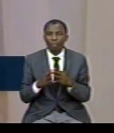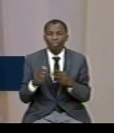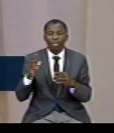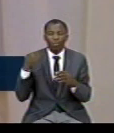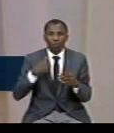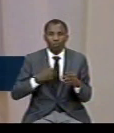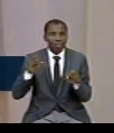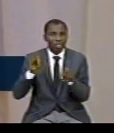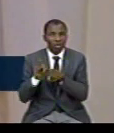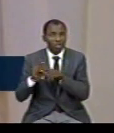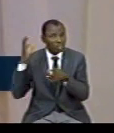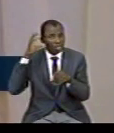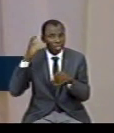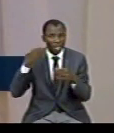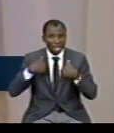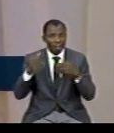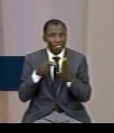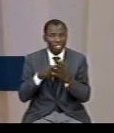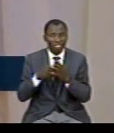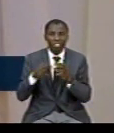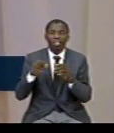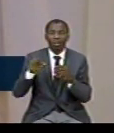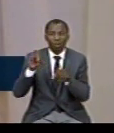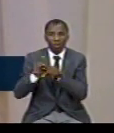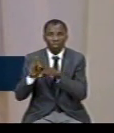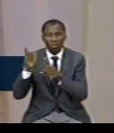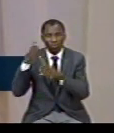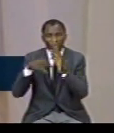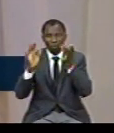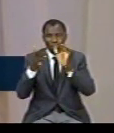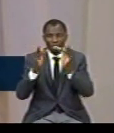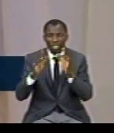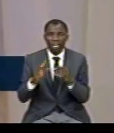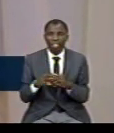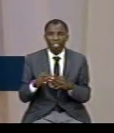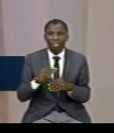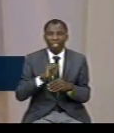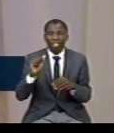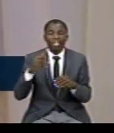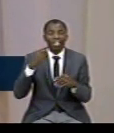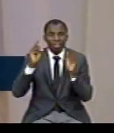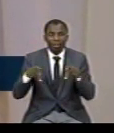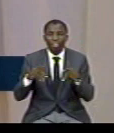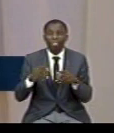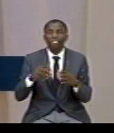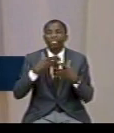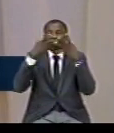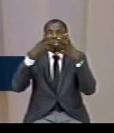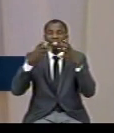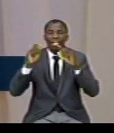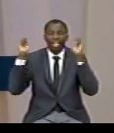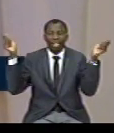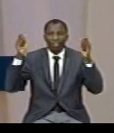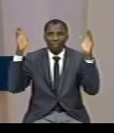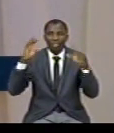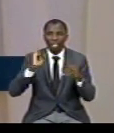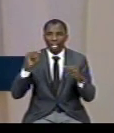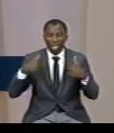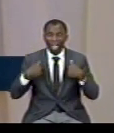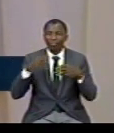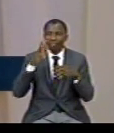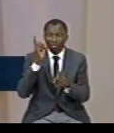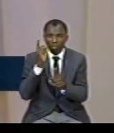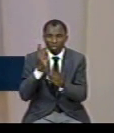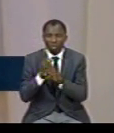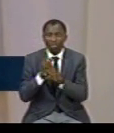the social media. Ehikiato Joel, who says, he shouted, "Hallelujah, I've just been healed